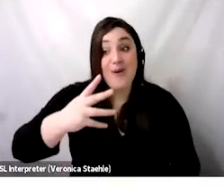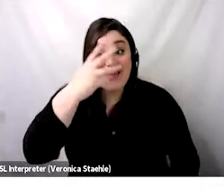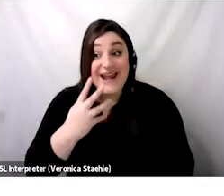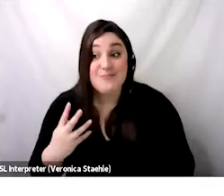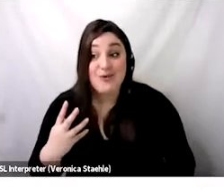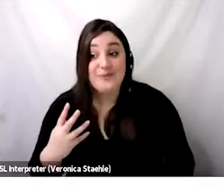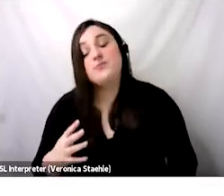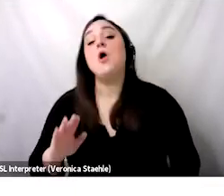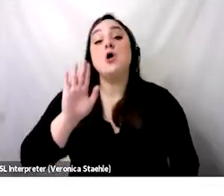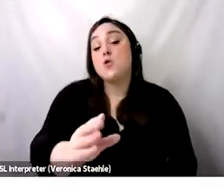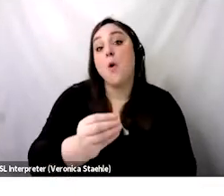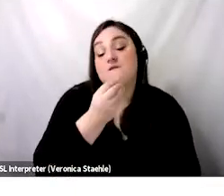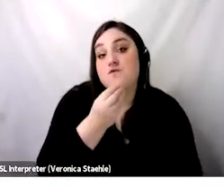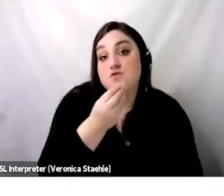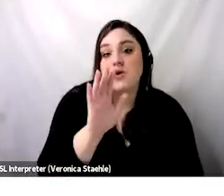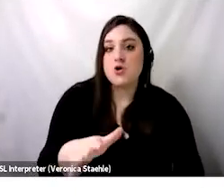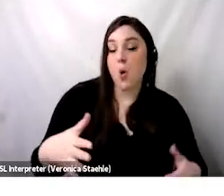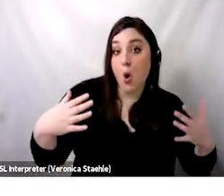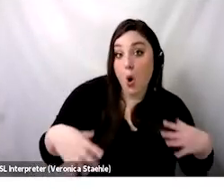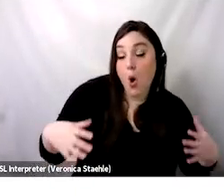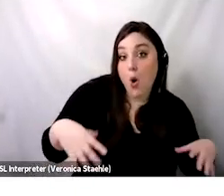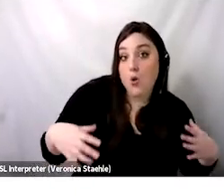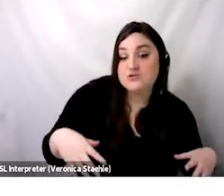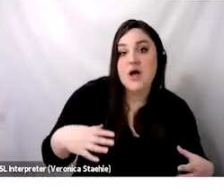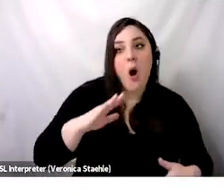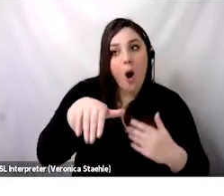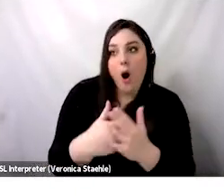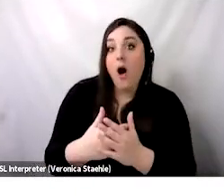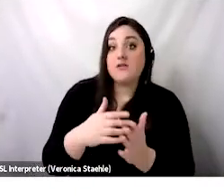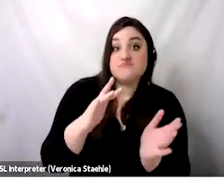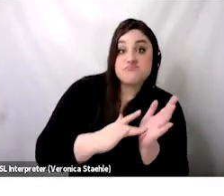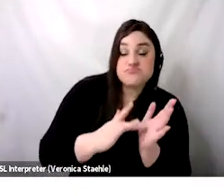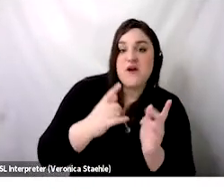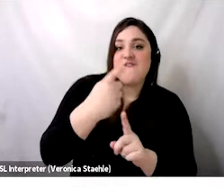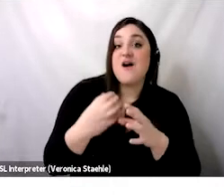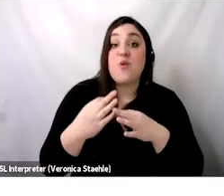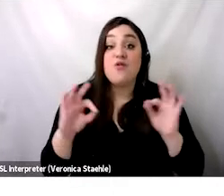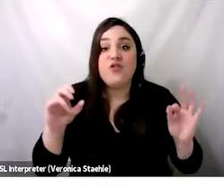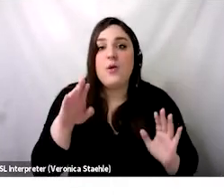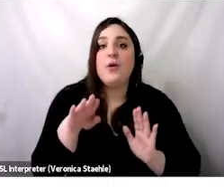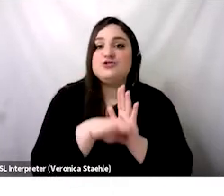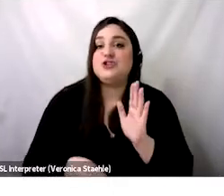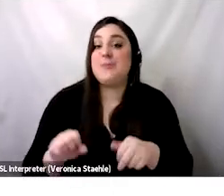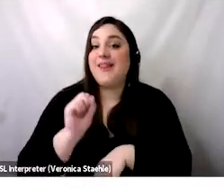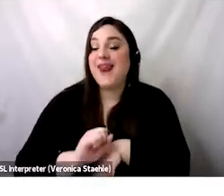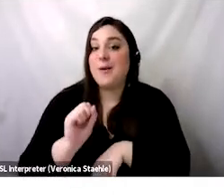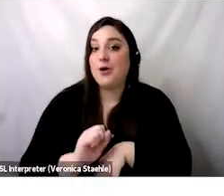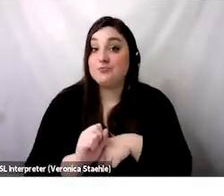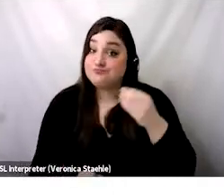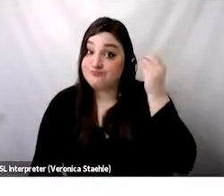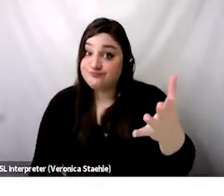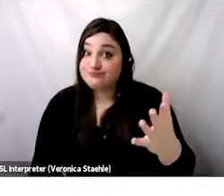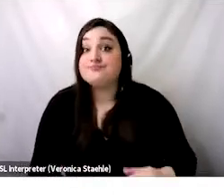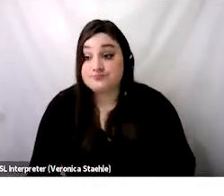wear, comes from free or cheap labor. But you know, folks, it didn't start